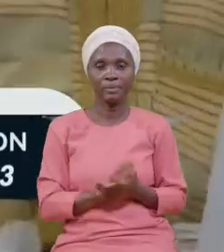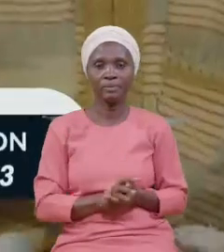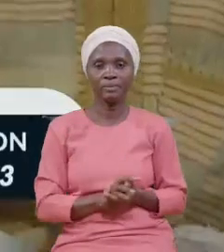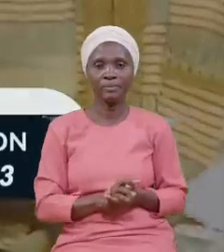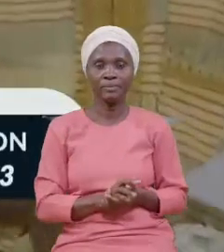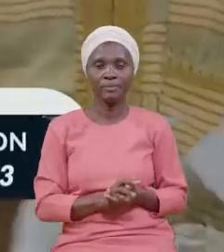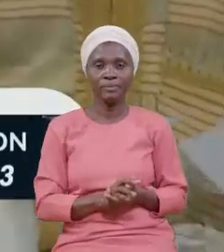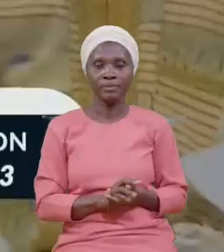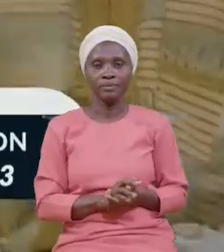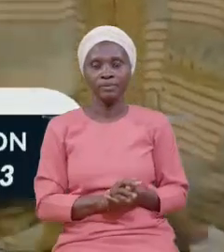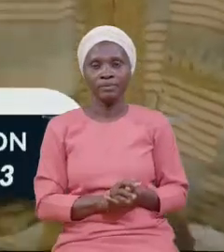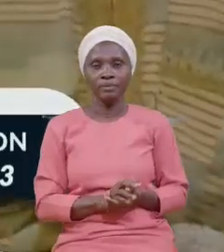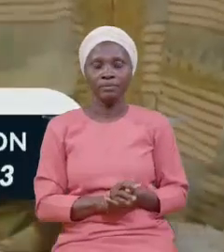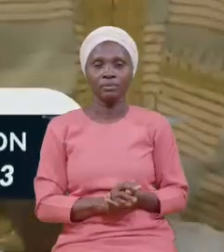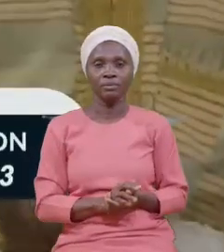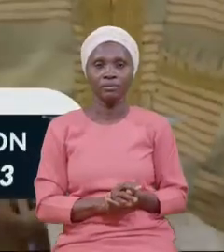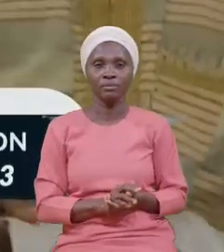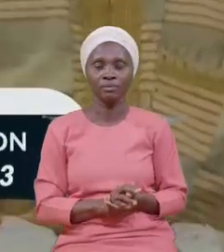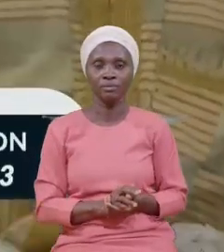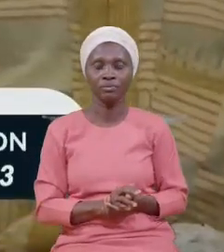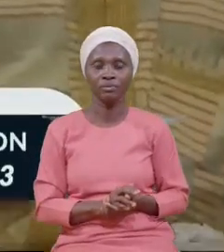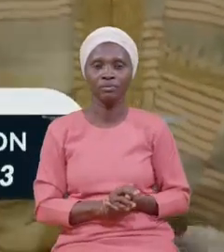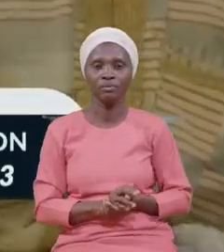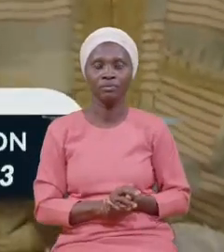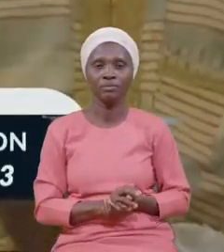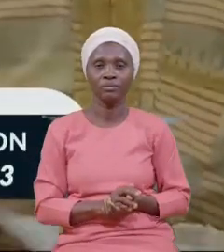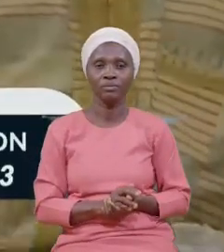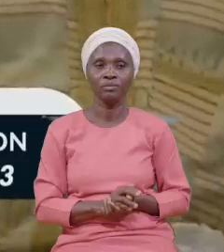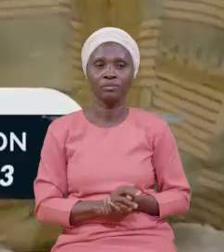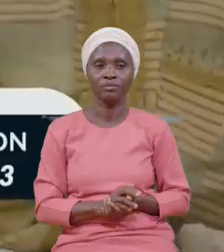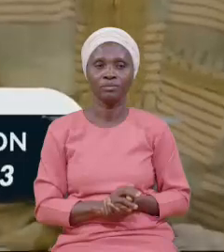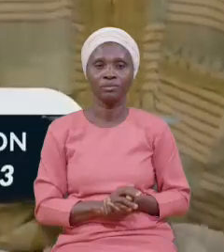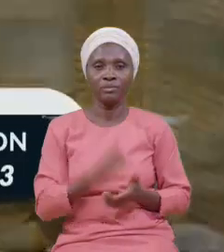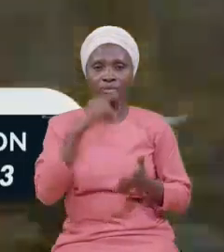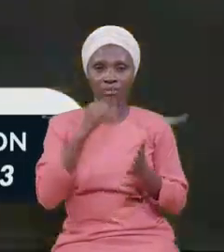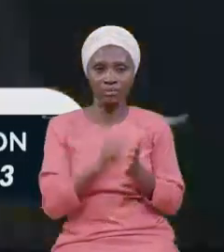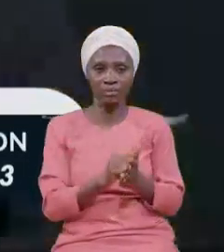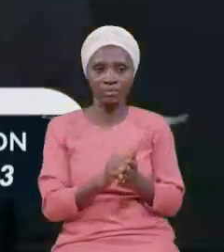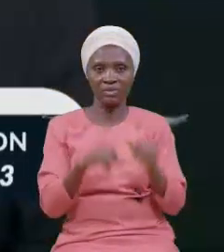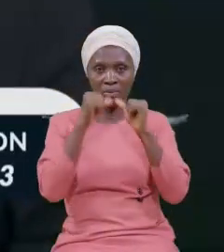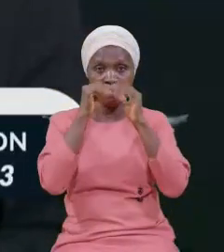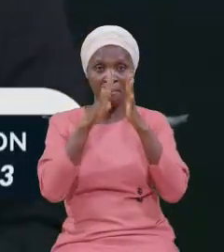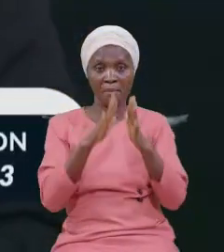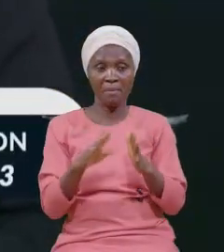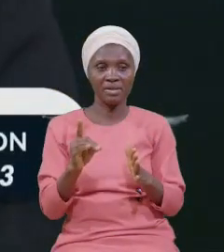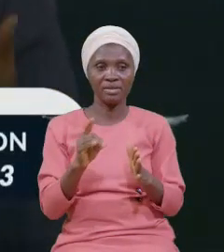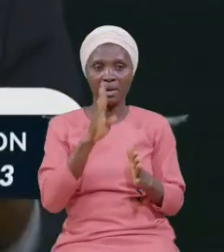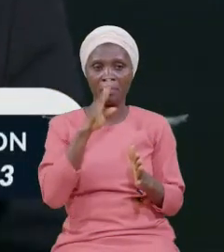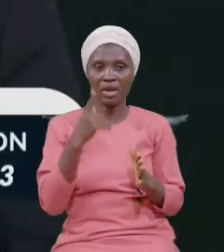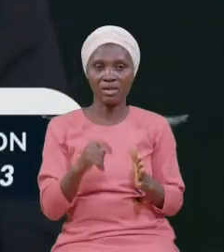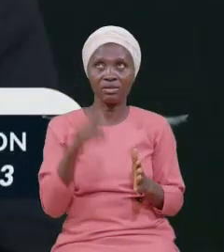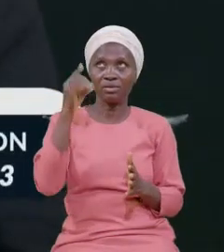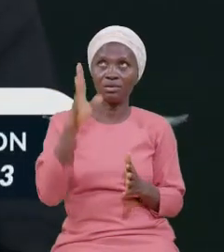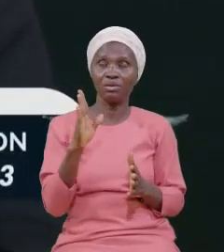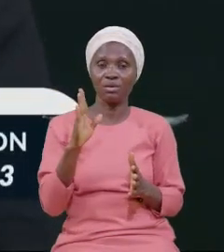chapter 1, when you came in at verse 3, you say, blessed be the God and